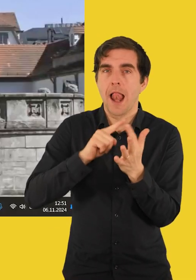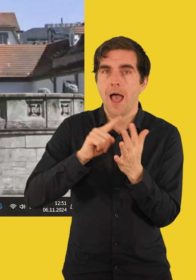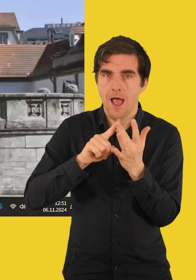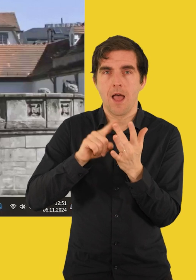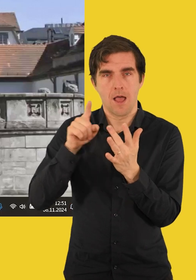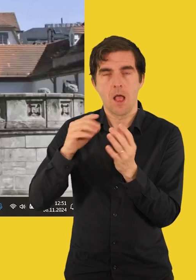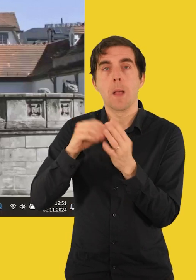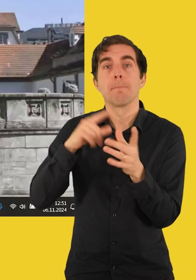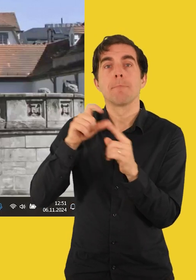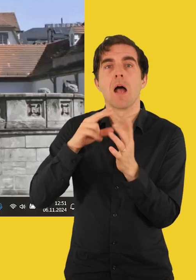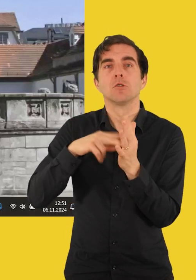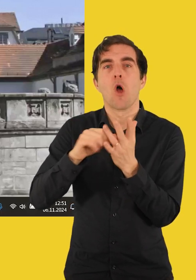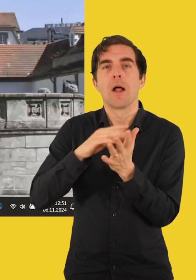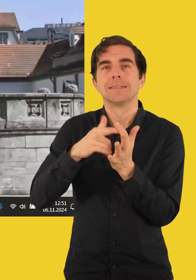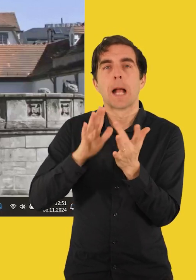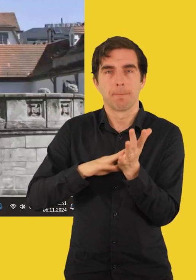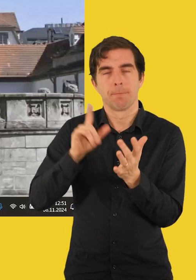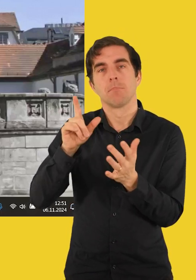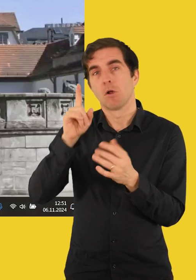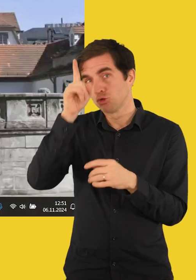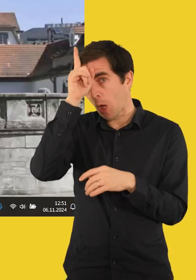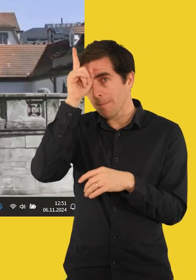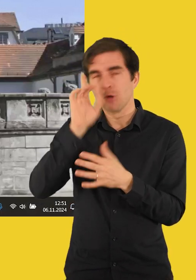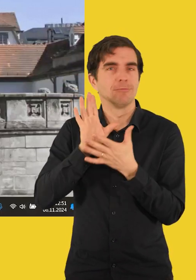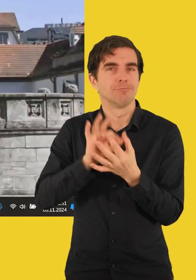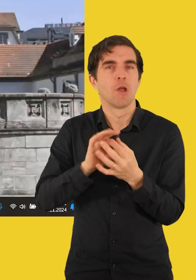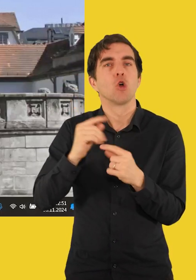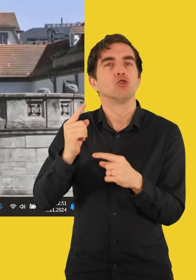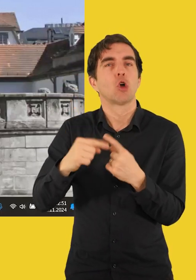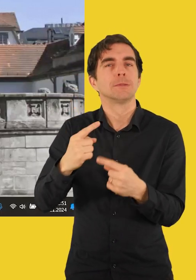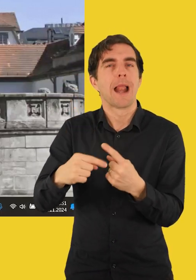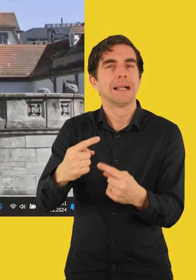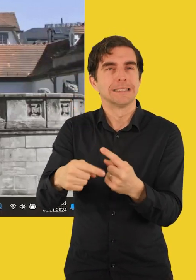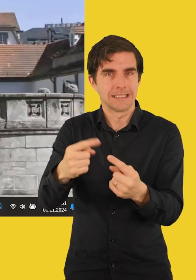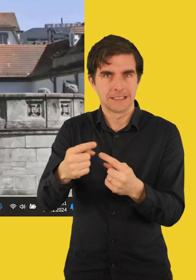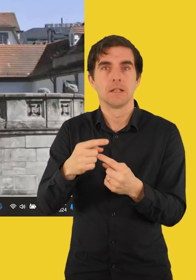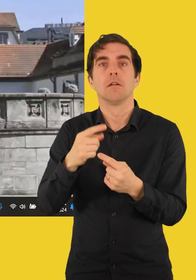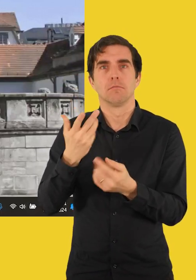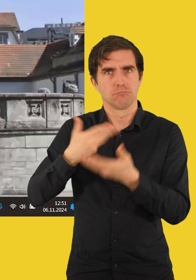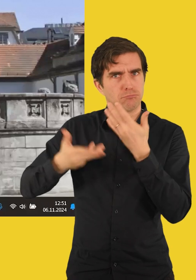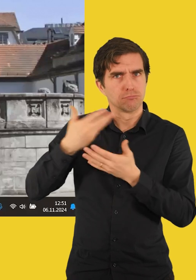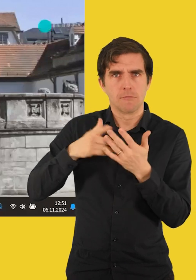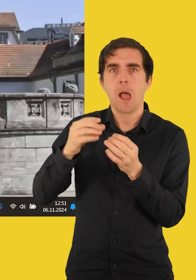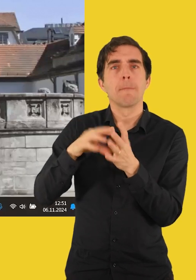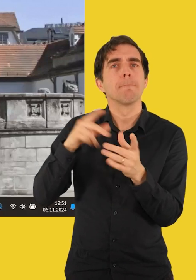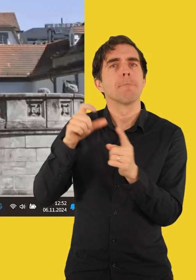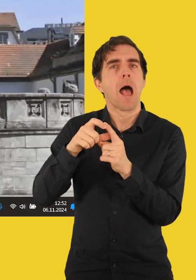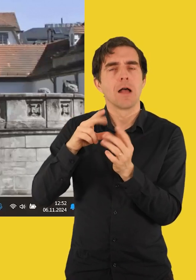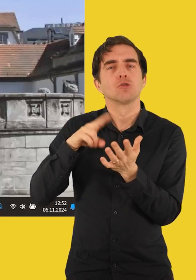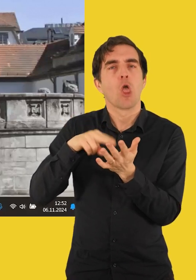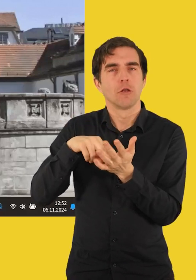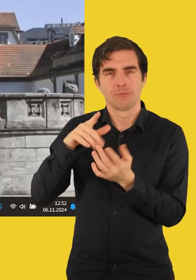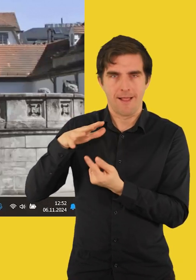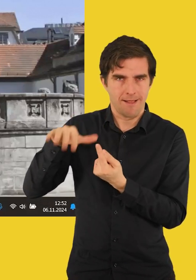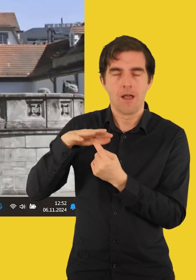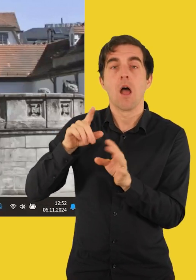for Sustainability from the city of Bad Nauheim in Germany, to share with us about the work and journey of Bad Nauheim.